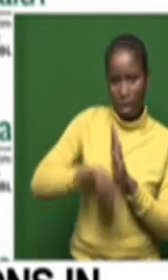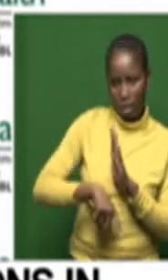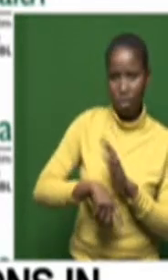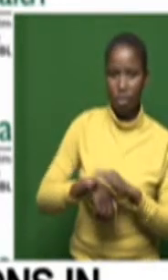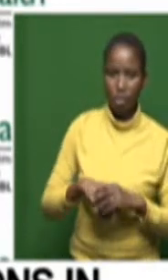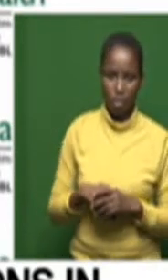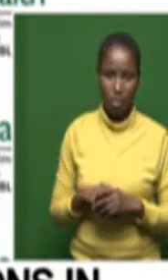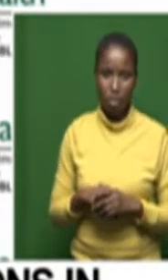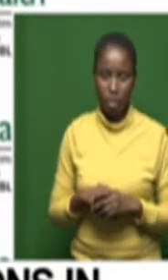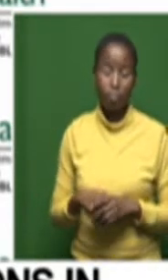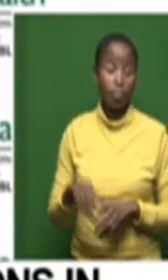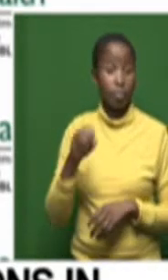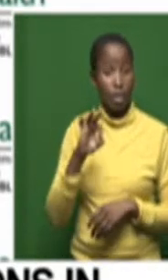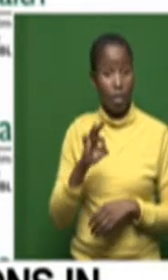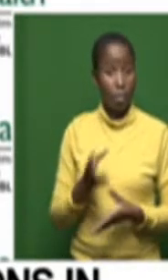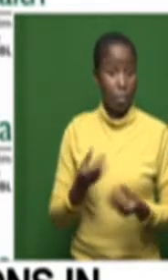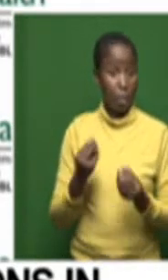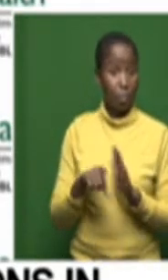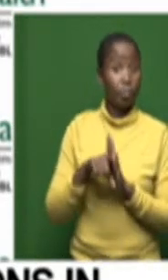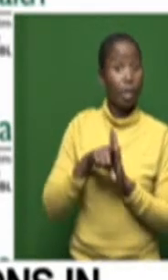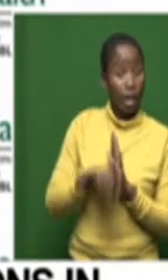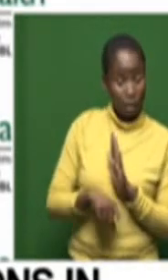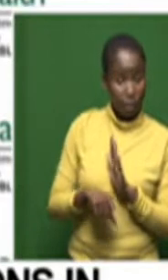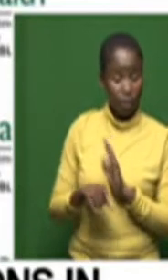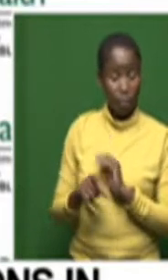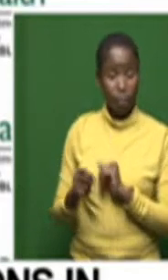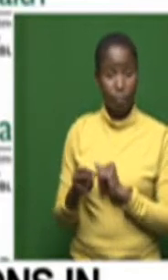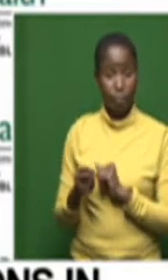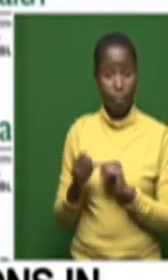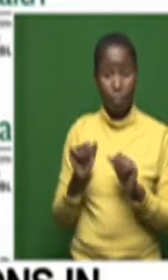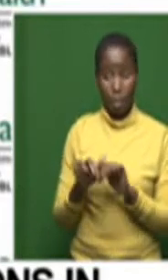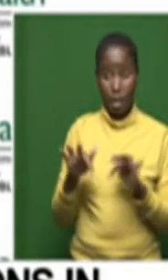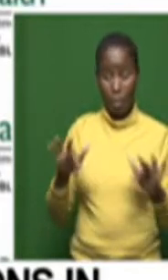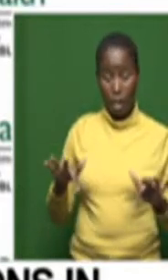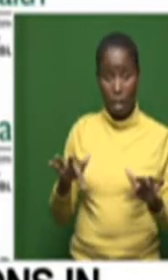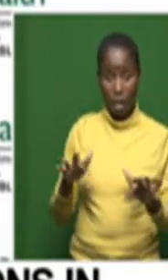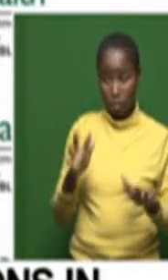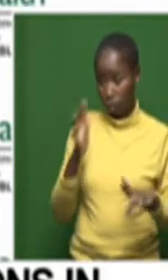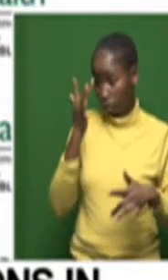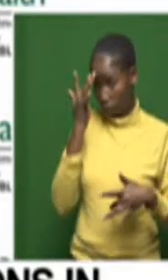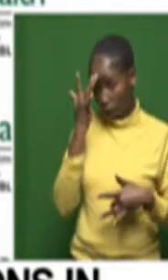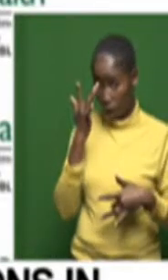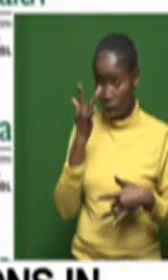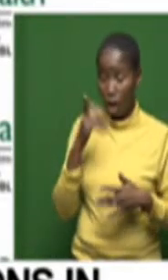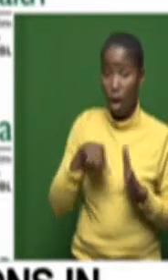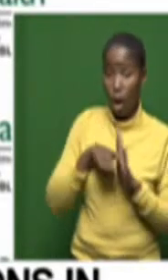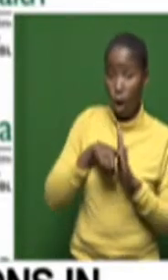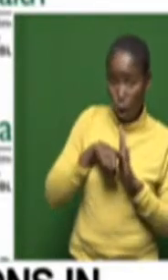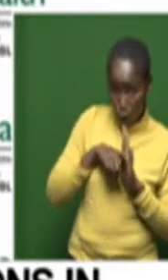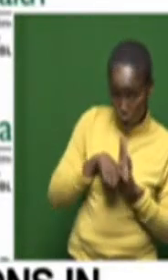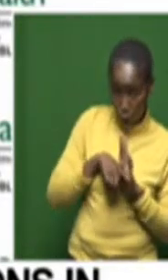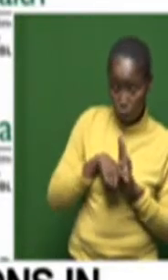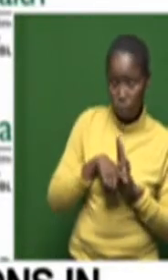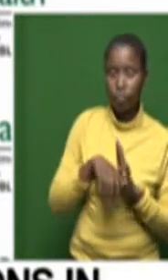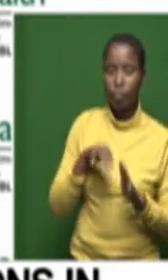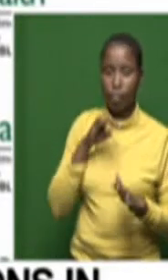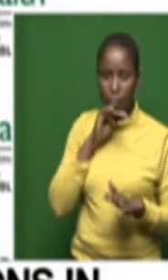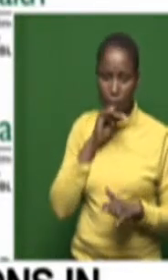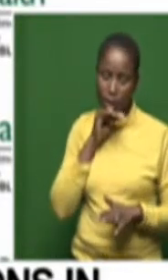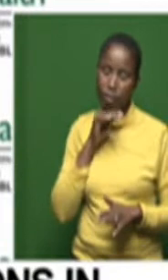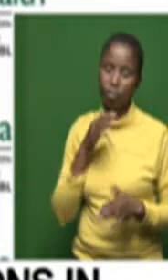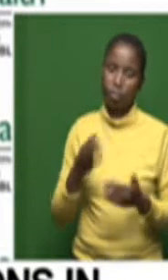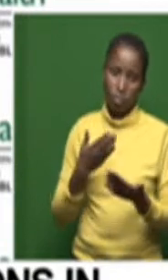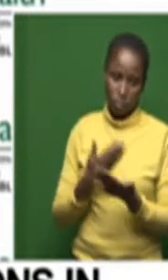less mutations, less viral, people carrying less virus loads of this